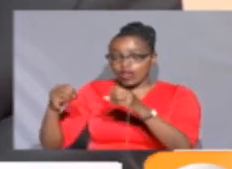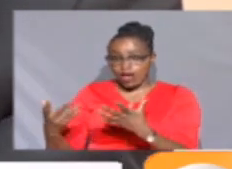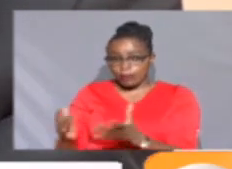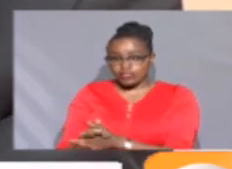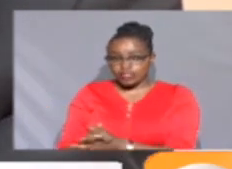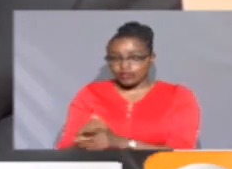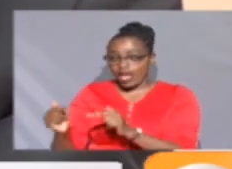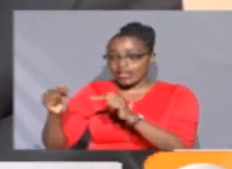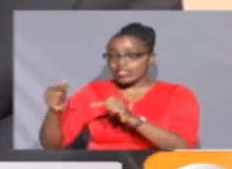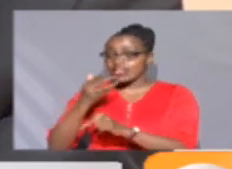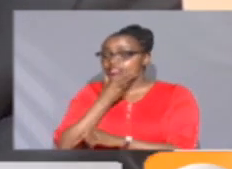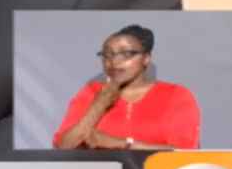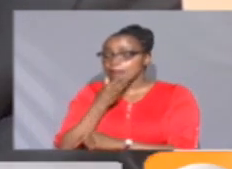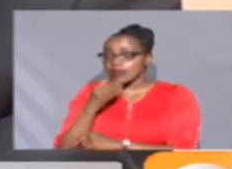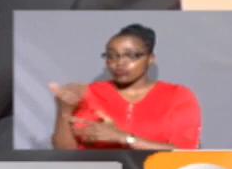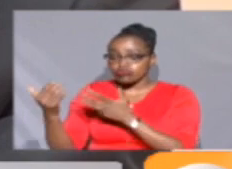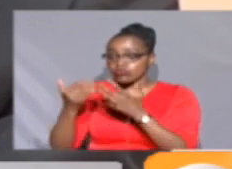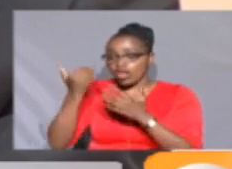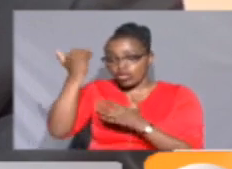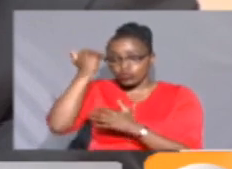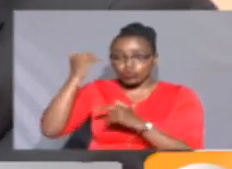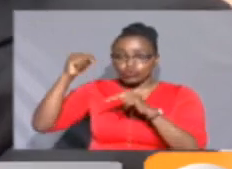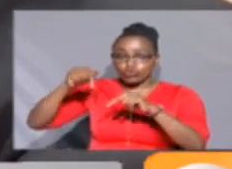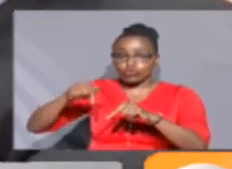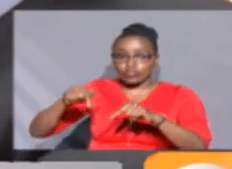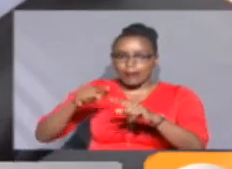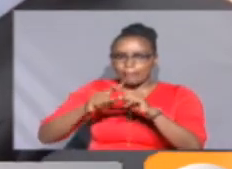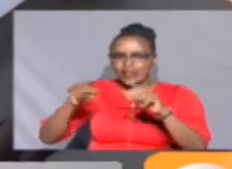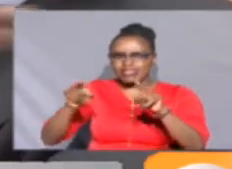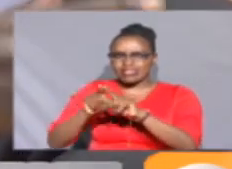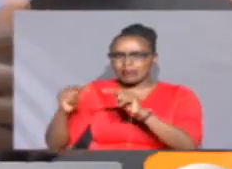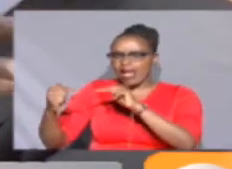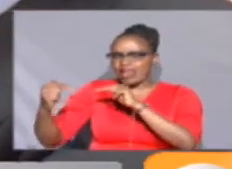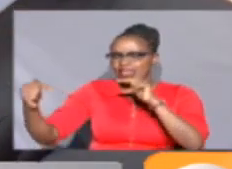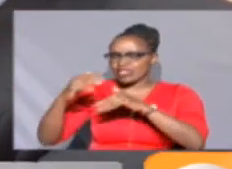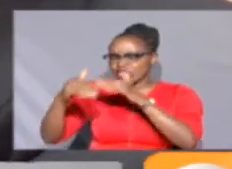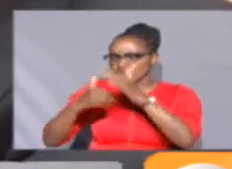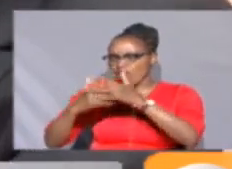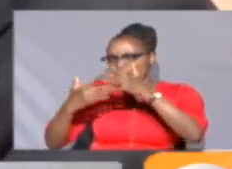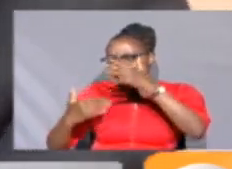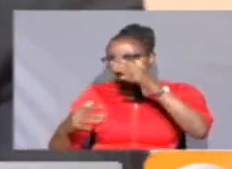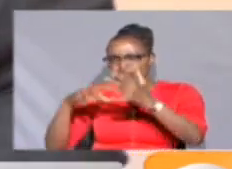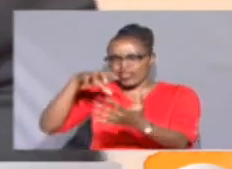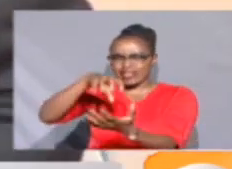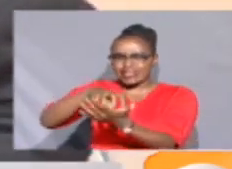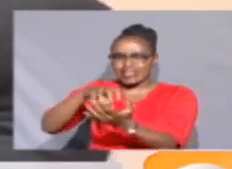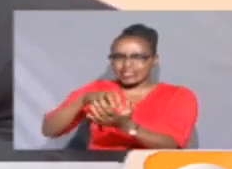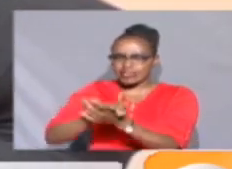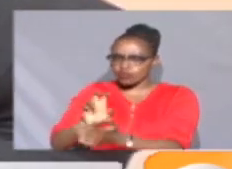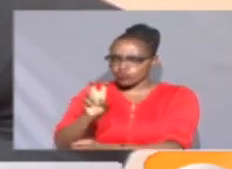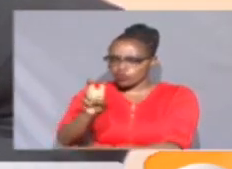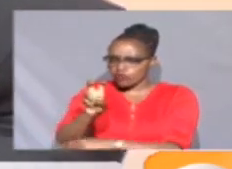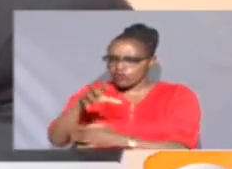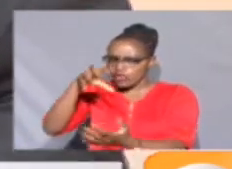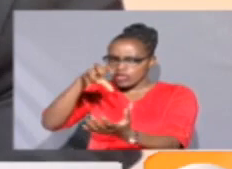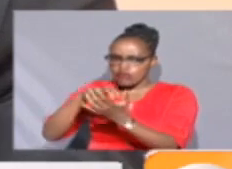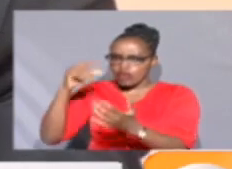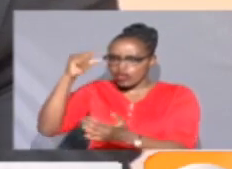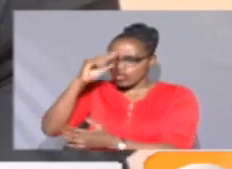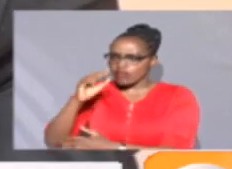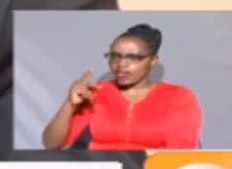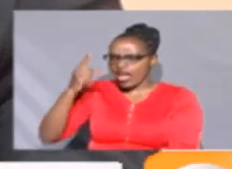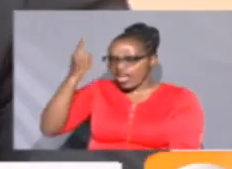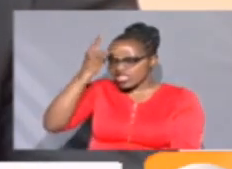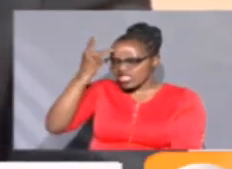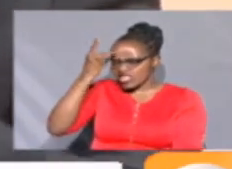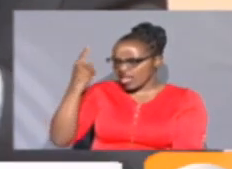just against this gentleman we took to court today, but against all these cases. We were looking at the case of Governor Kidero the